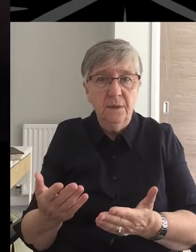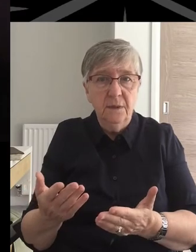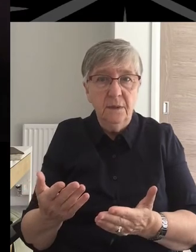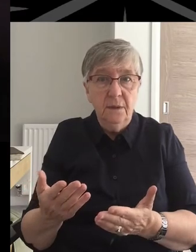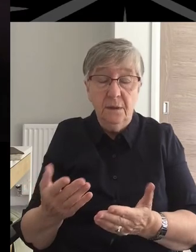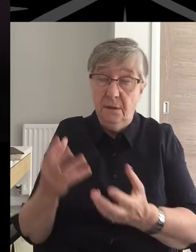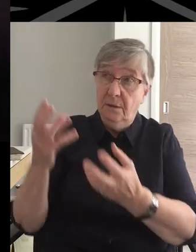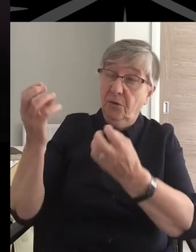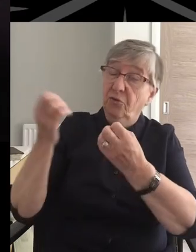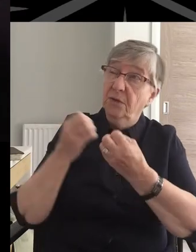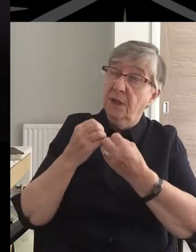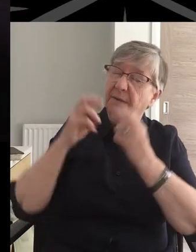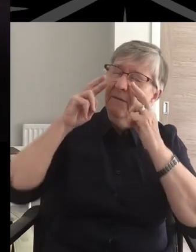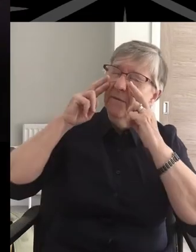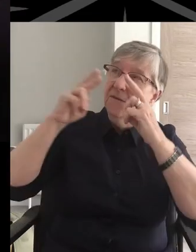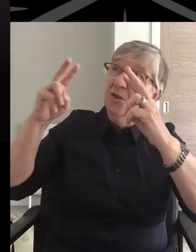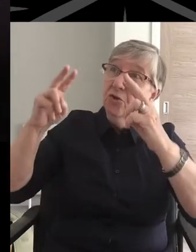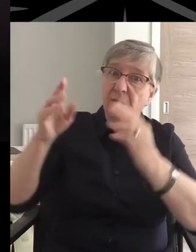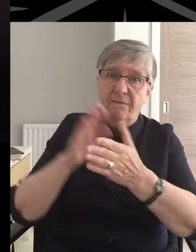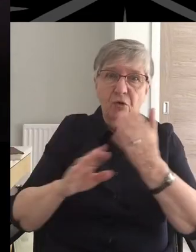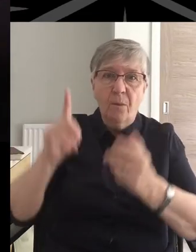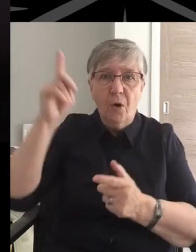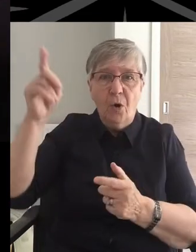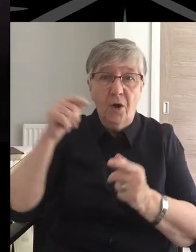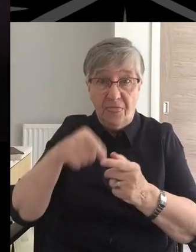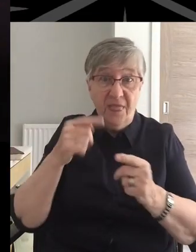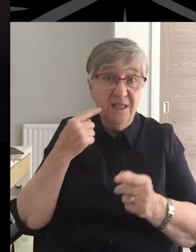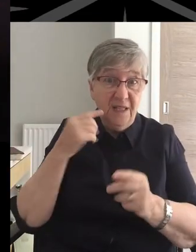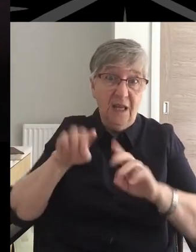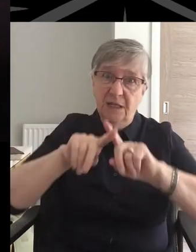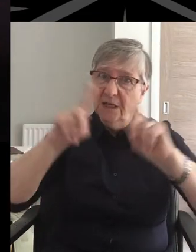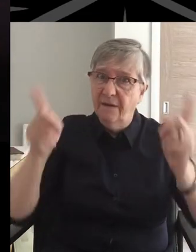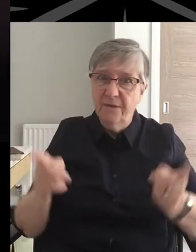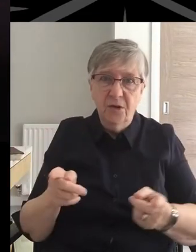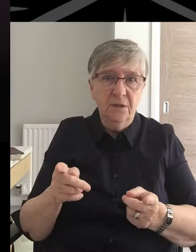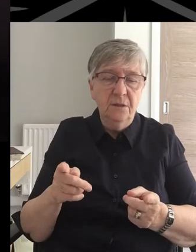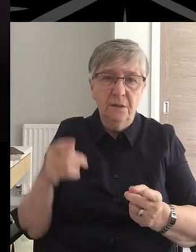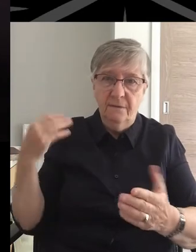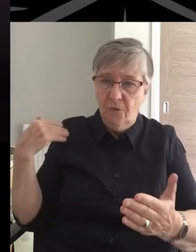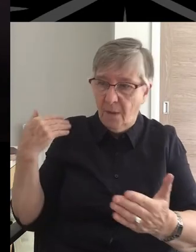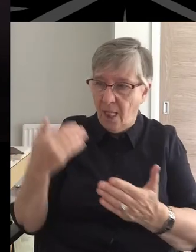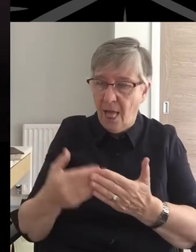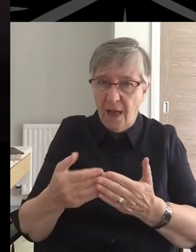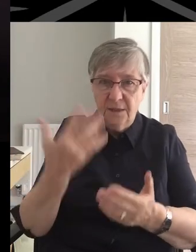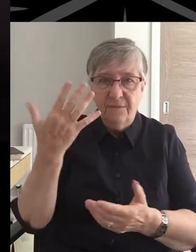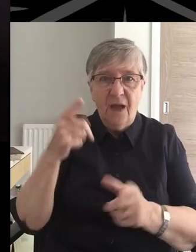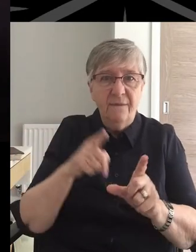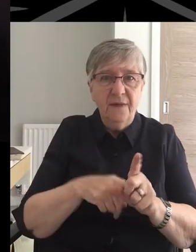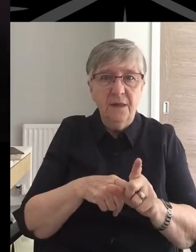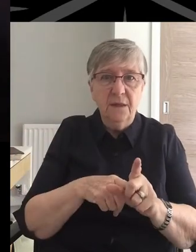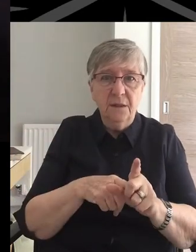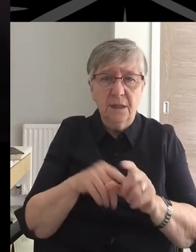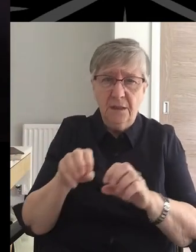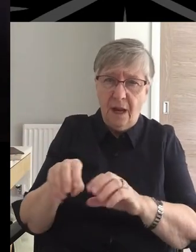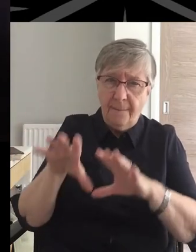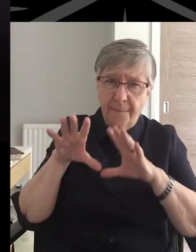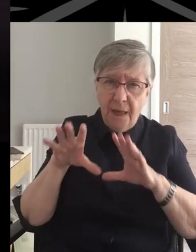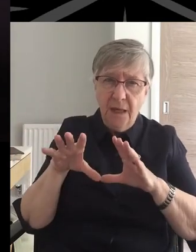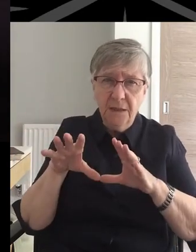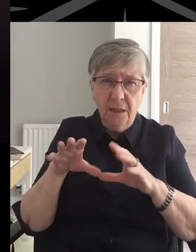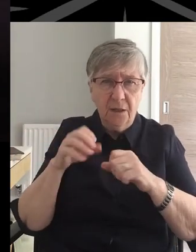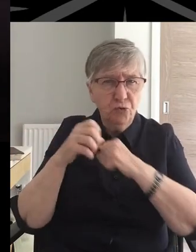then he received a vision from God. That's what made this day different from every other day in the last 5 years. It was an amazing, an unusual,